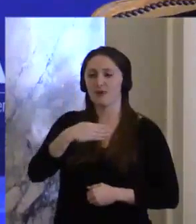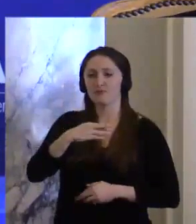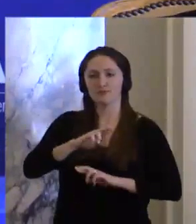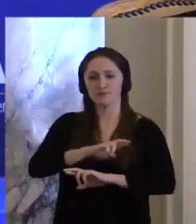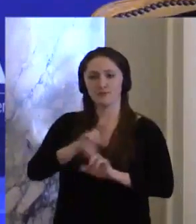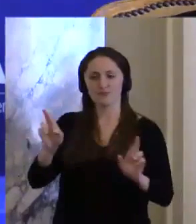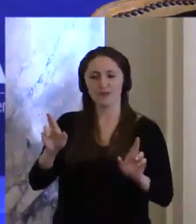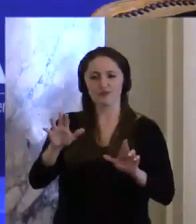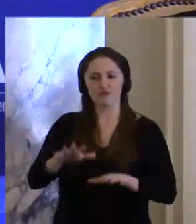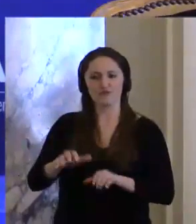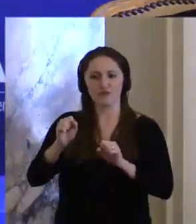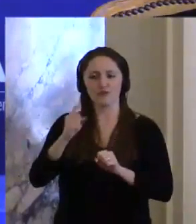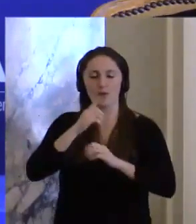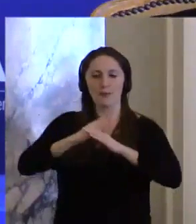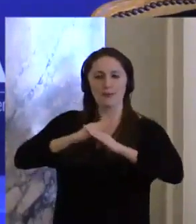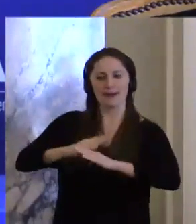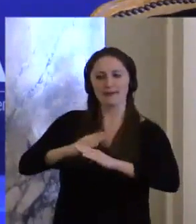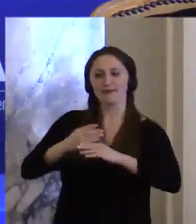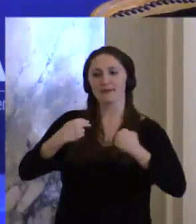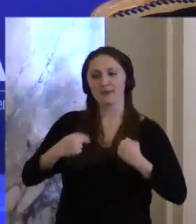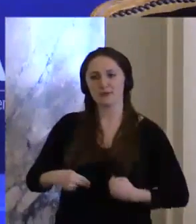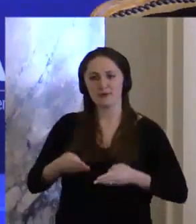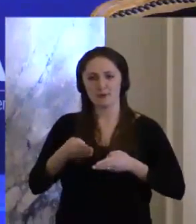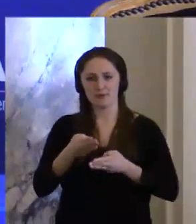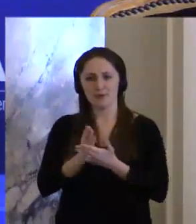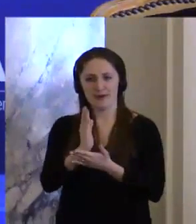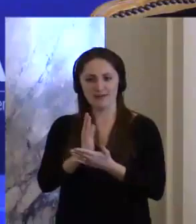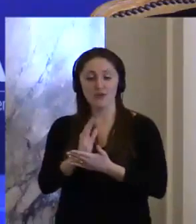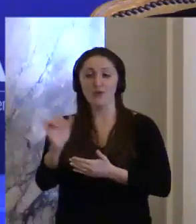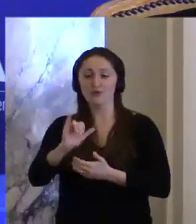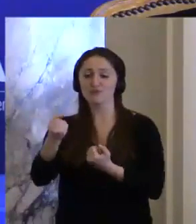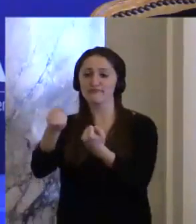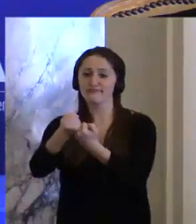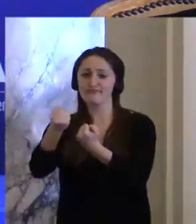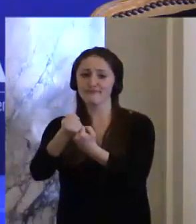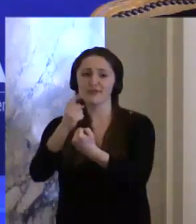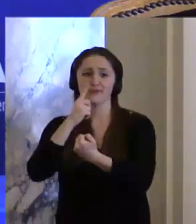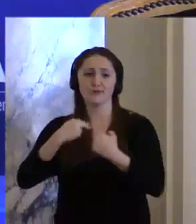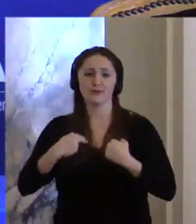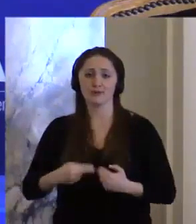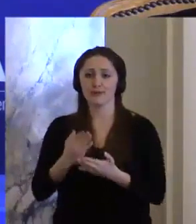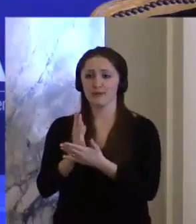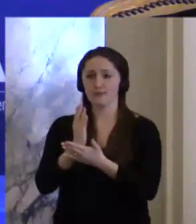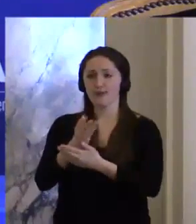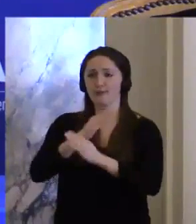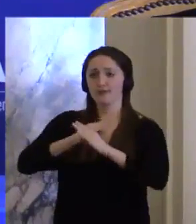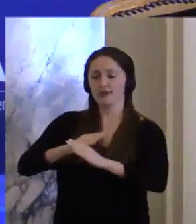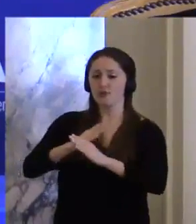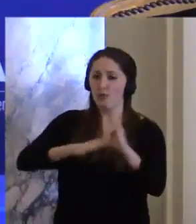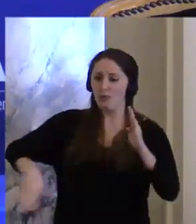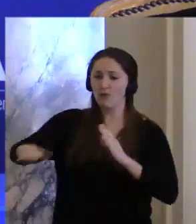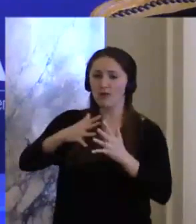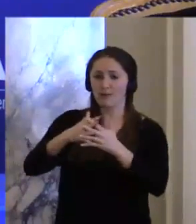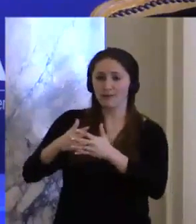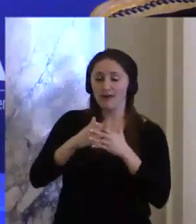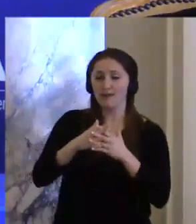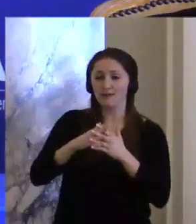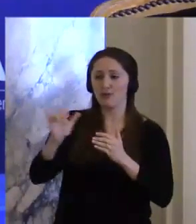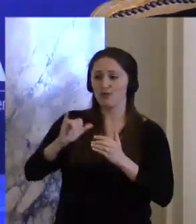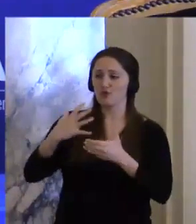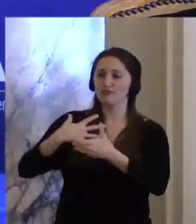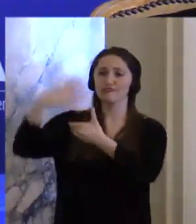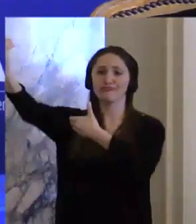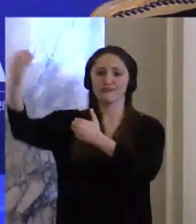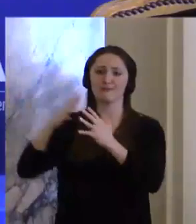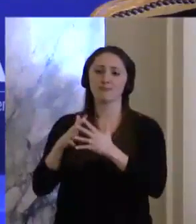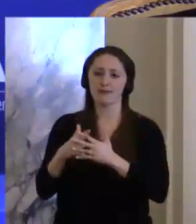of protecting human rights and promoting the protection of human rights of all individuals in the Americas and beyond.